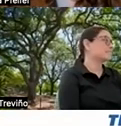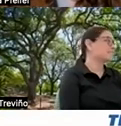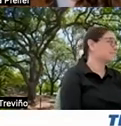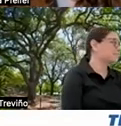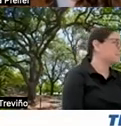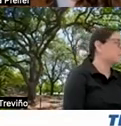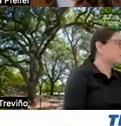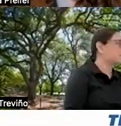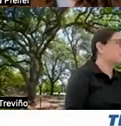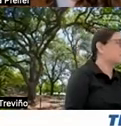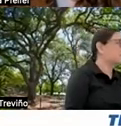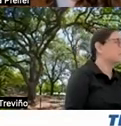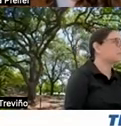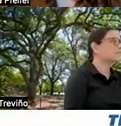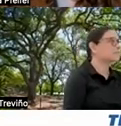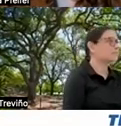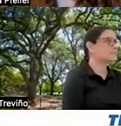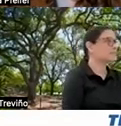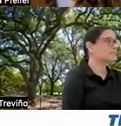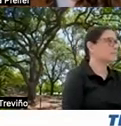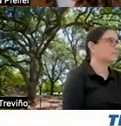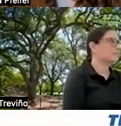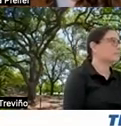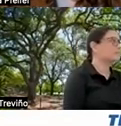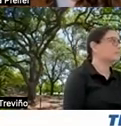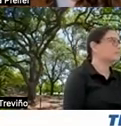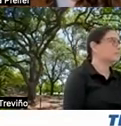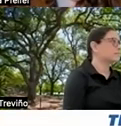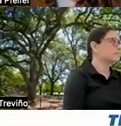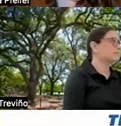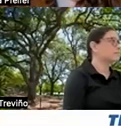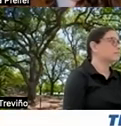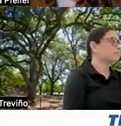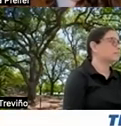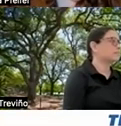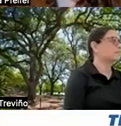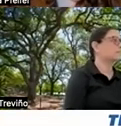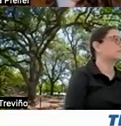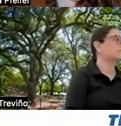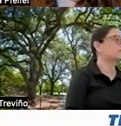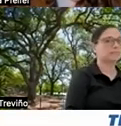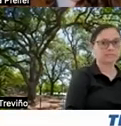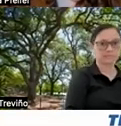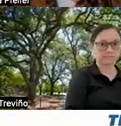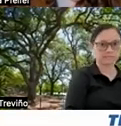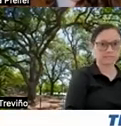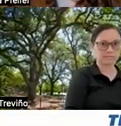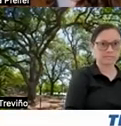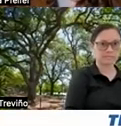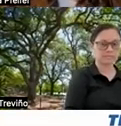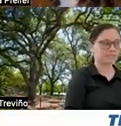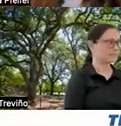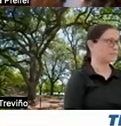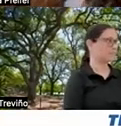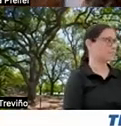spent 3 minutes putting as much on the board as possible. I want to churn these kernels into rich